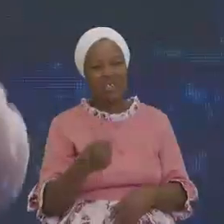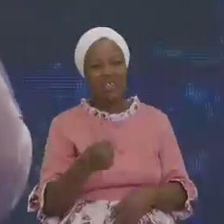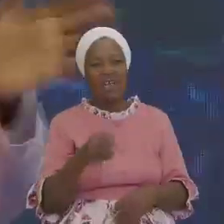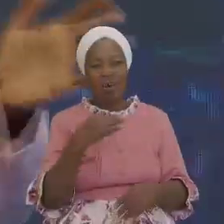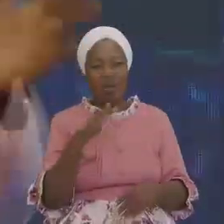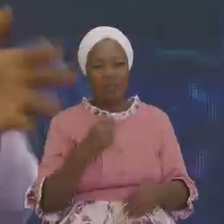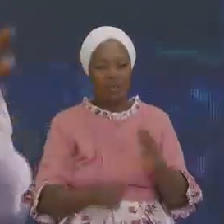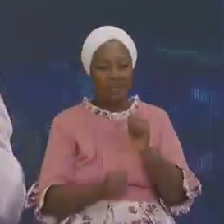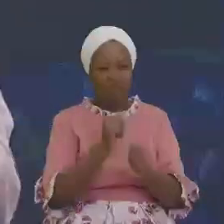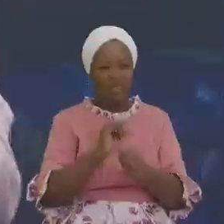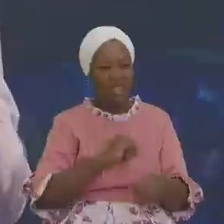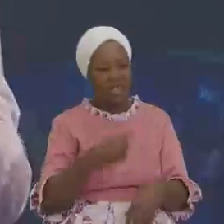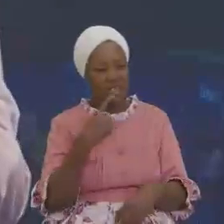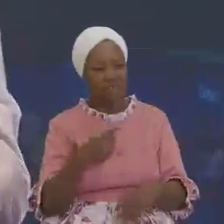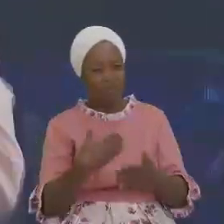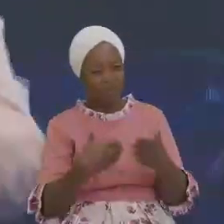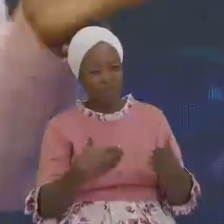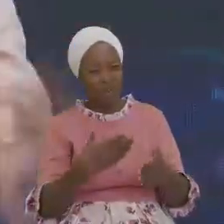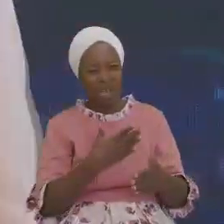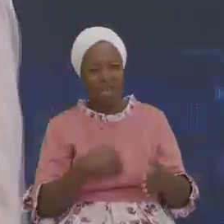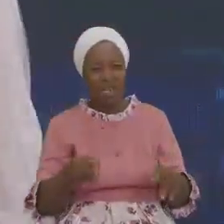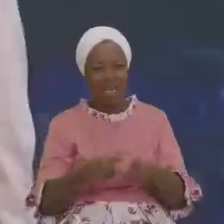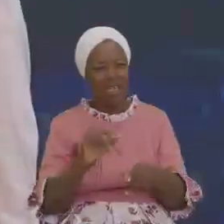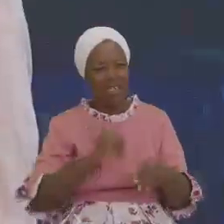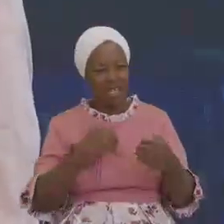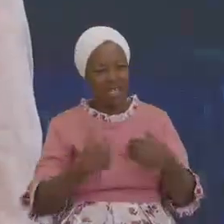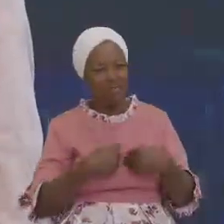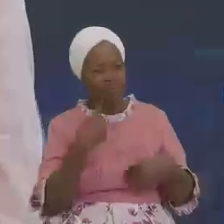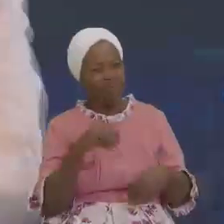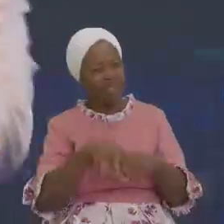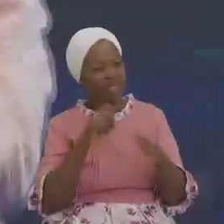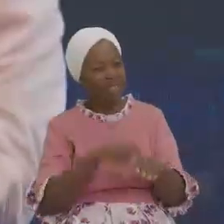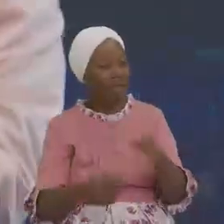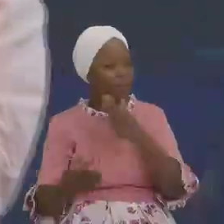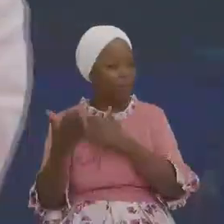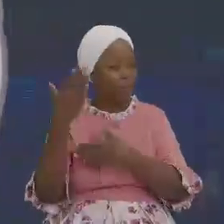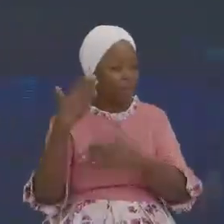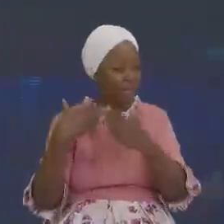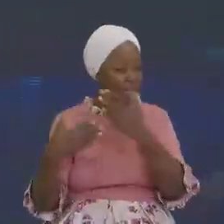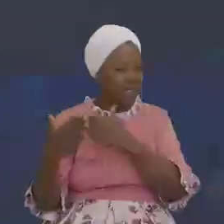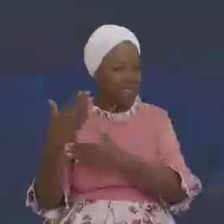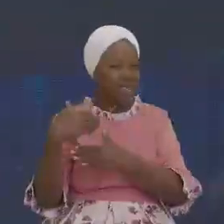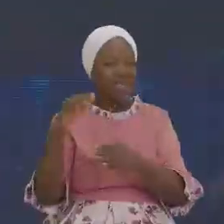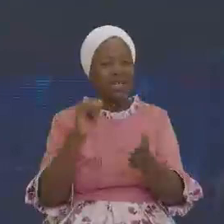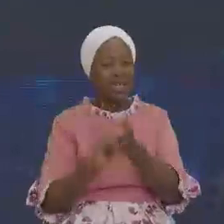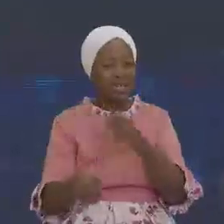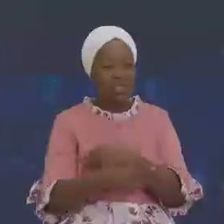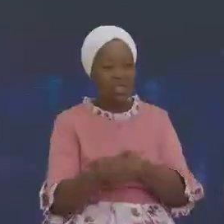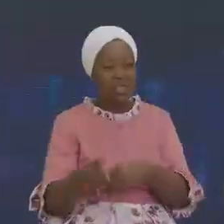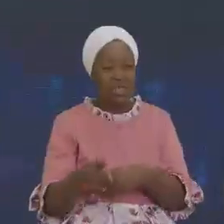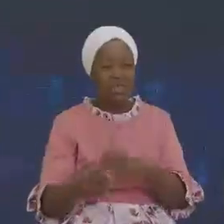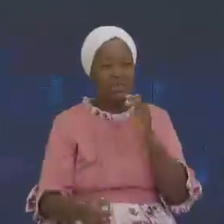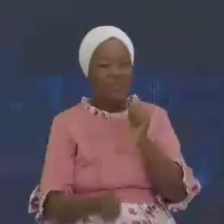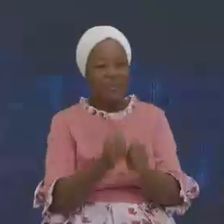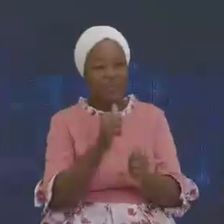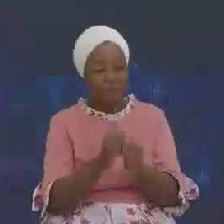before, as I also have told you in time past, that they